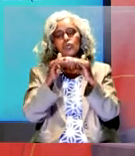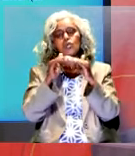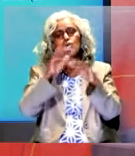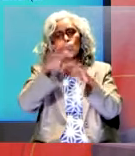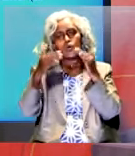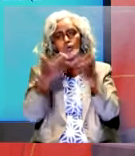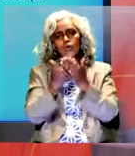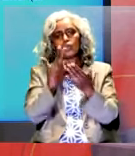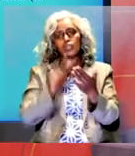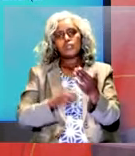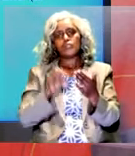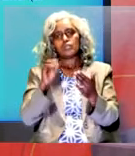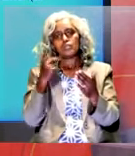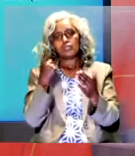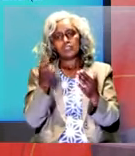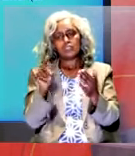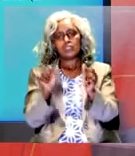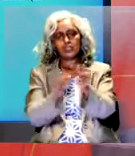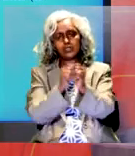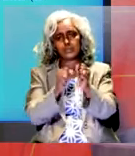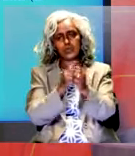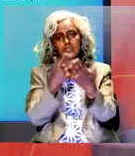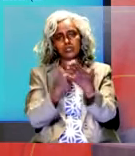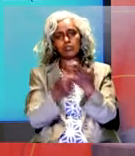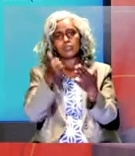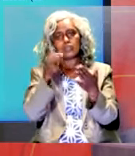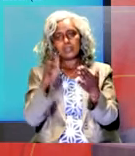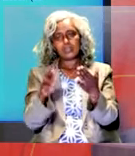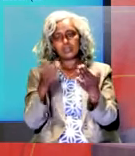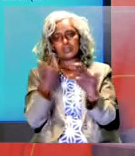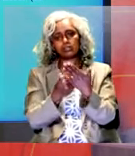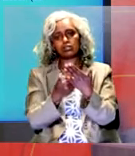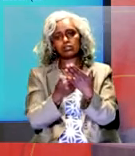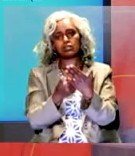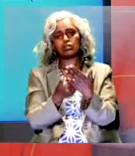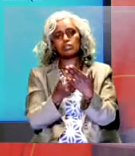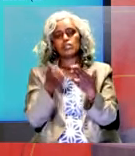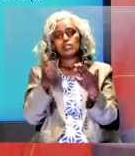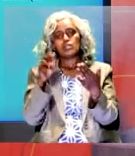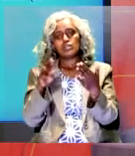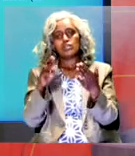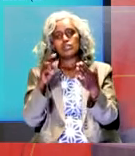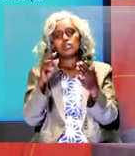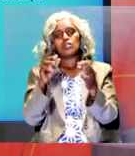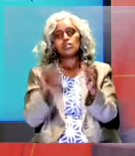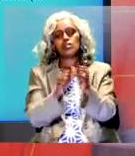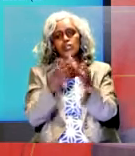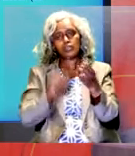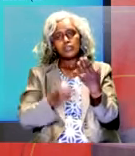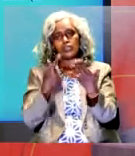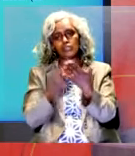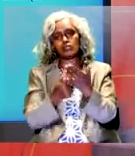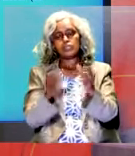all elements of the sequence, or AI, where AI is element of the